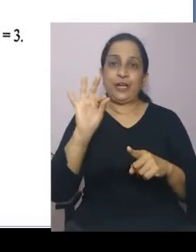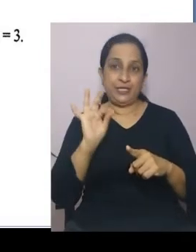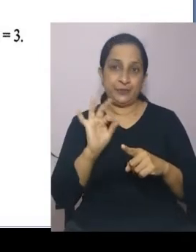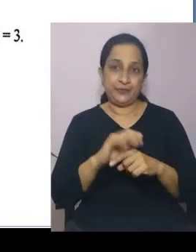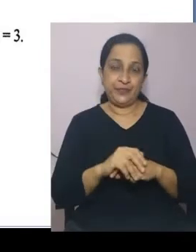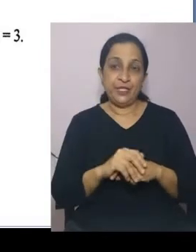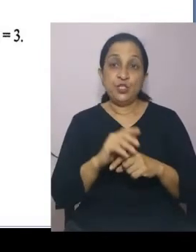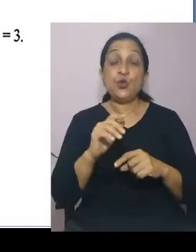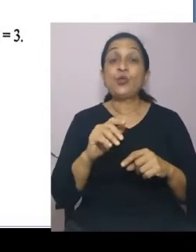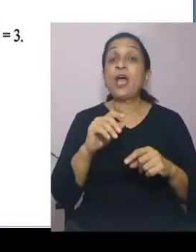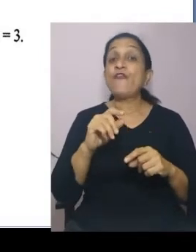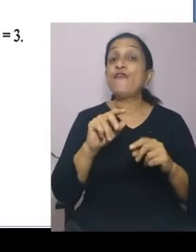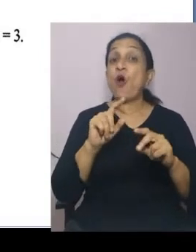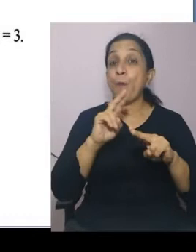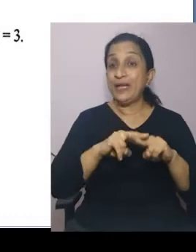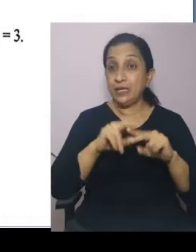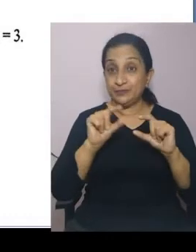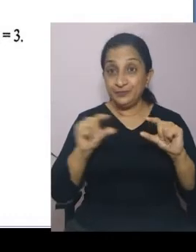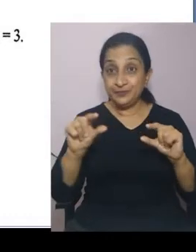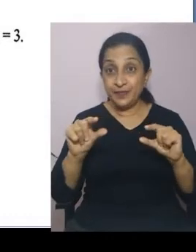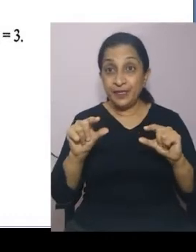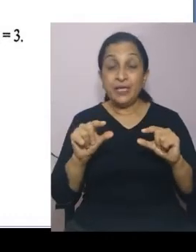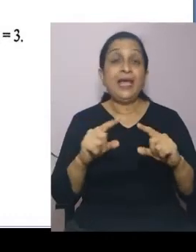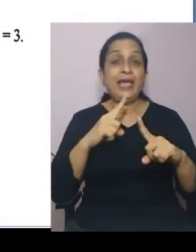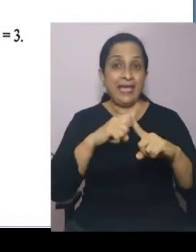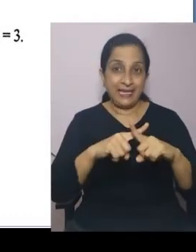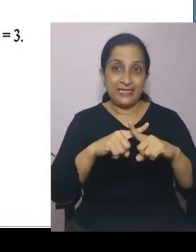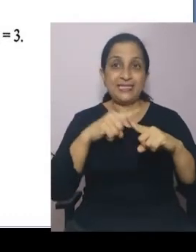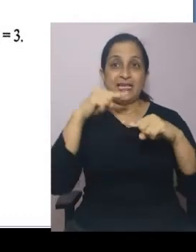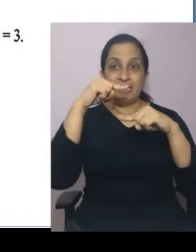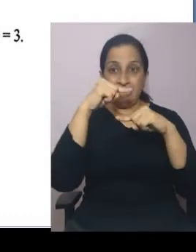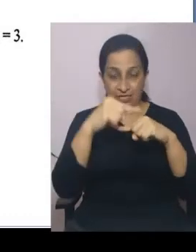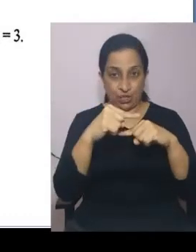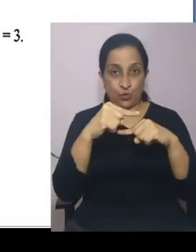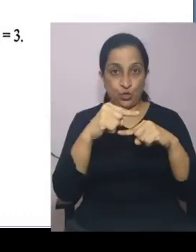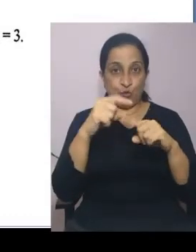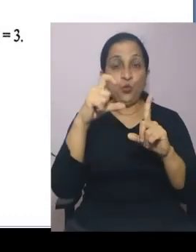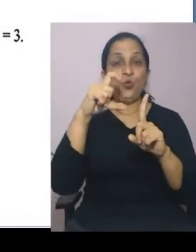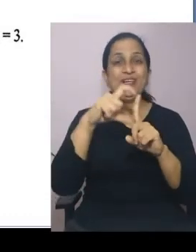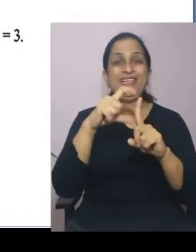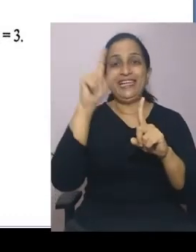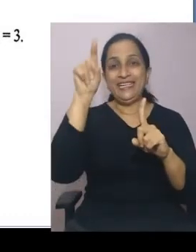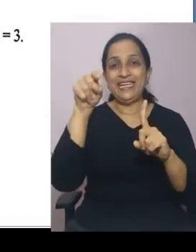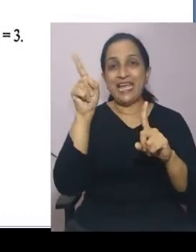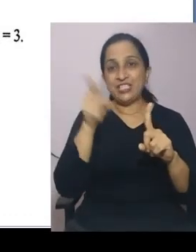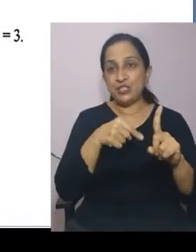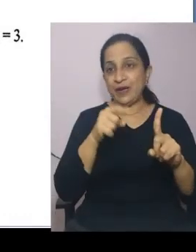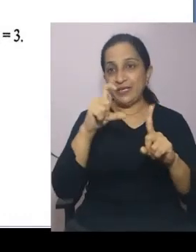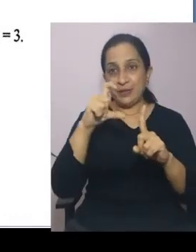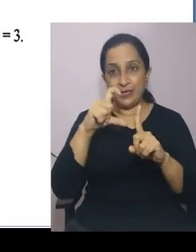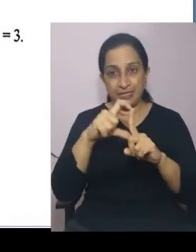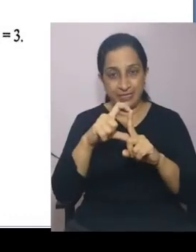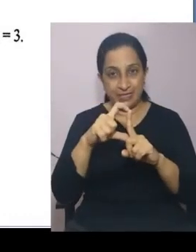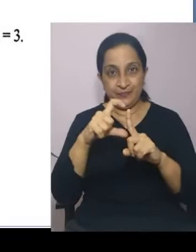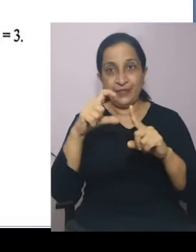Okay, so the formula is the value of x equal to d dash upon